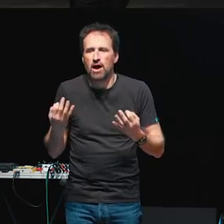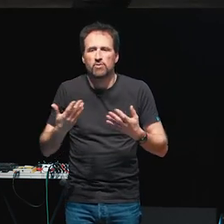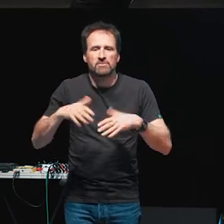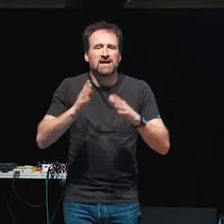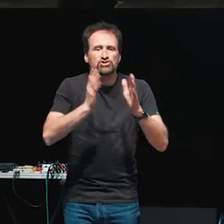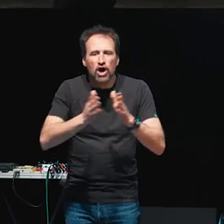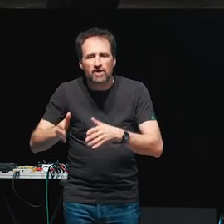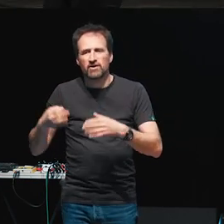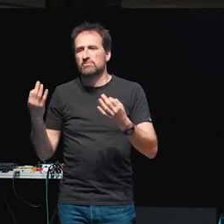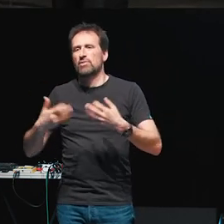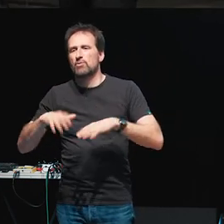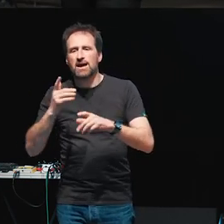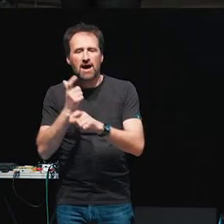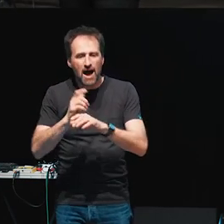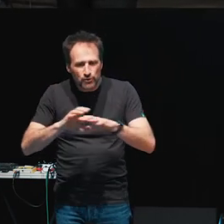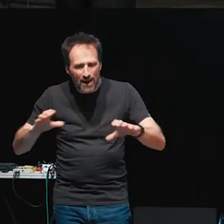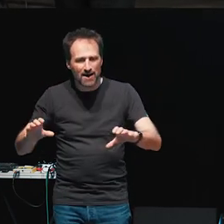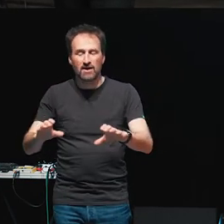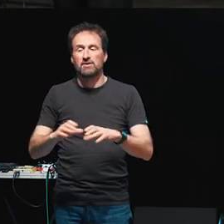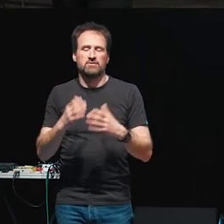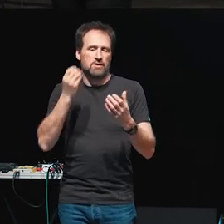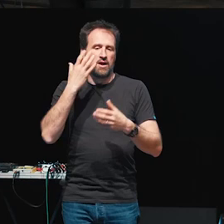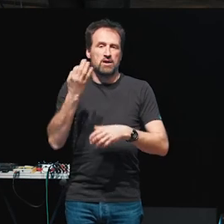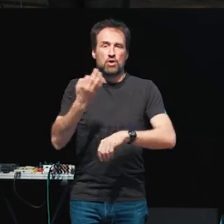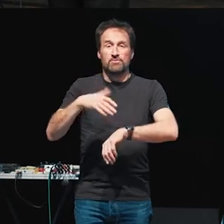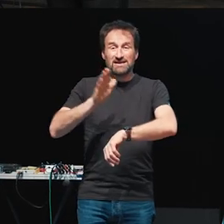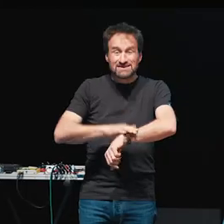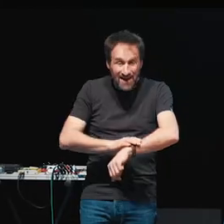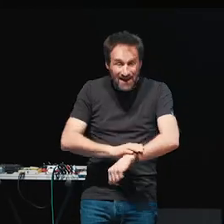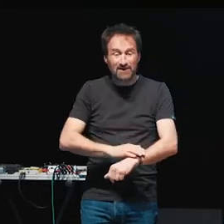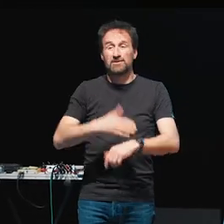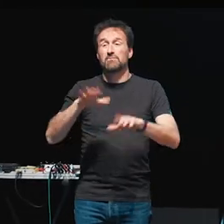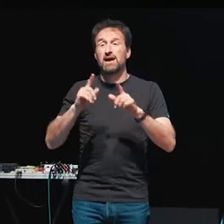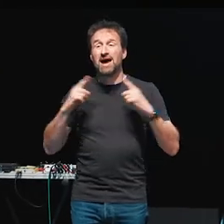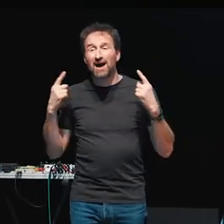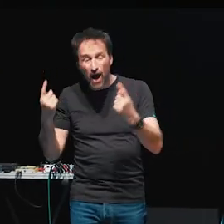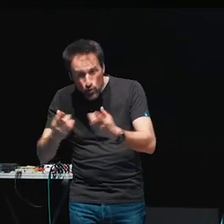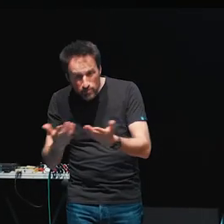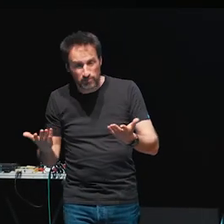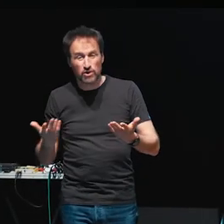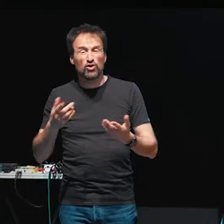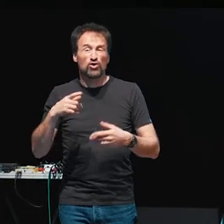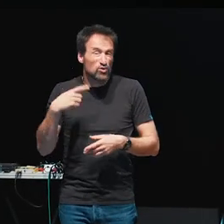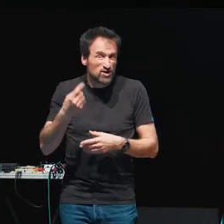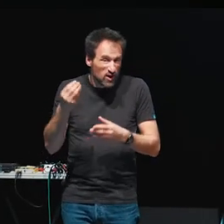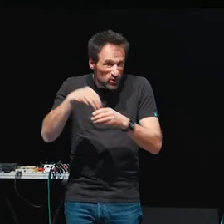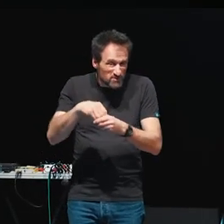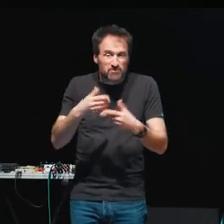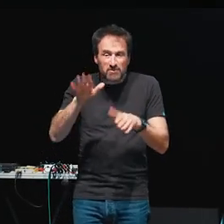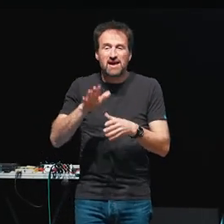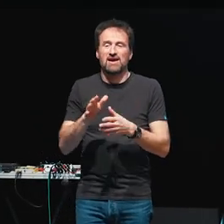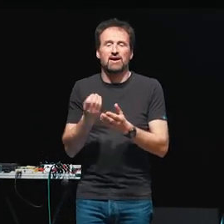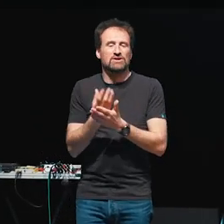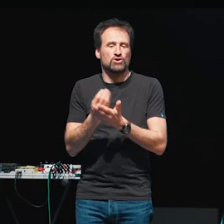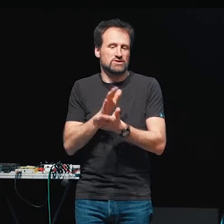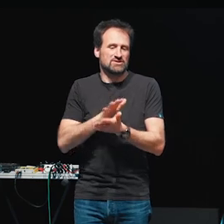and that actually means like more time, spending more space, And that means spending more resources. Now what do organizations do?